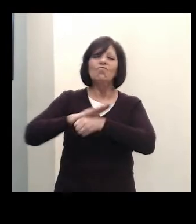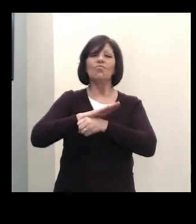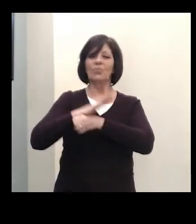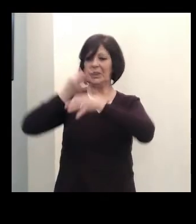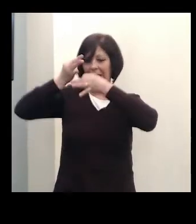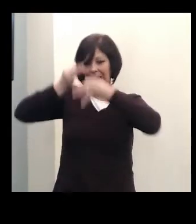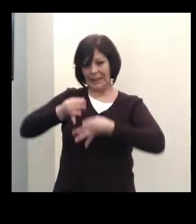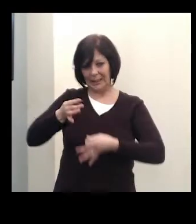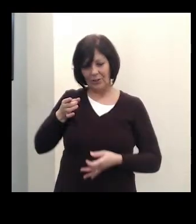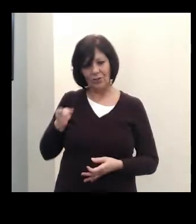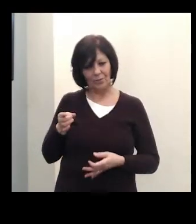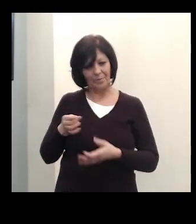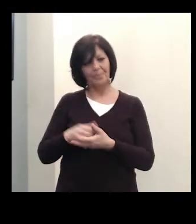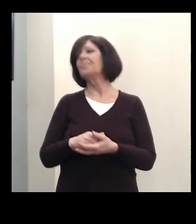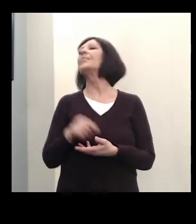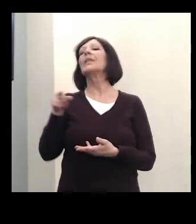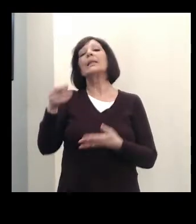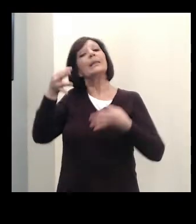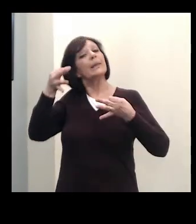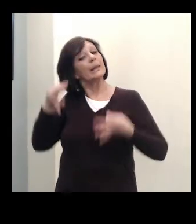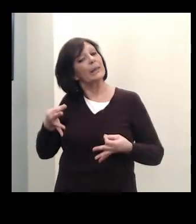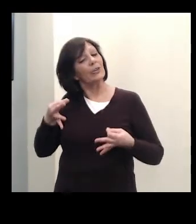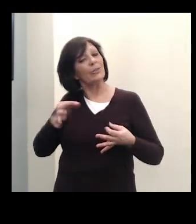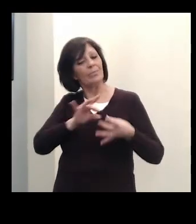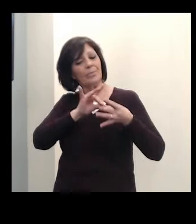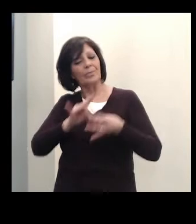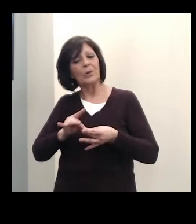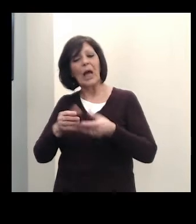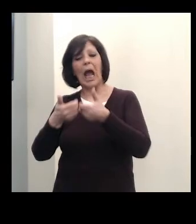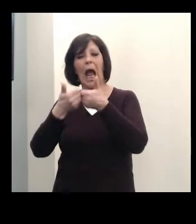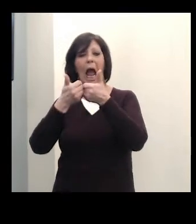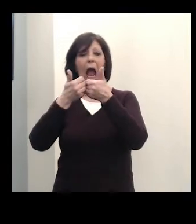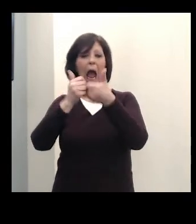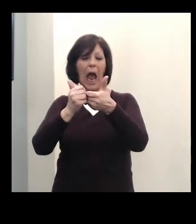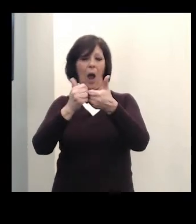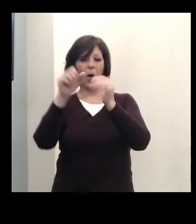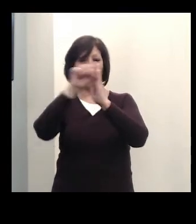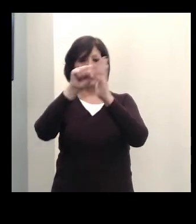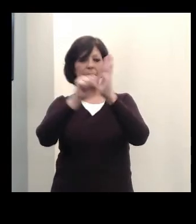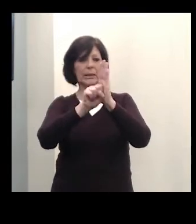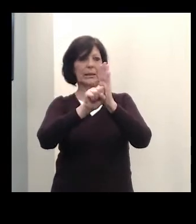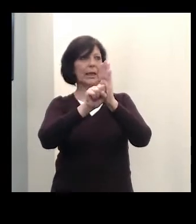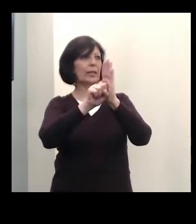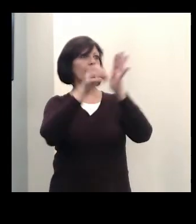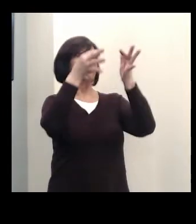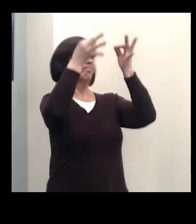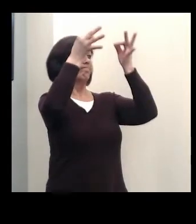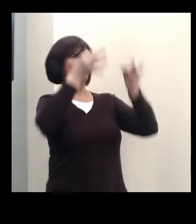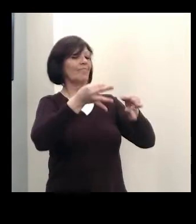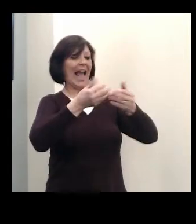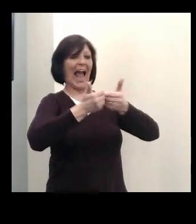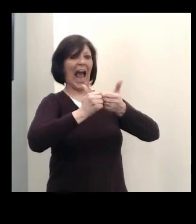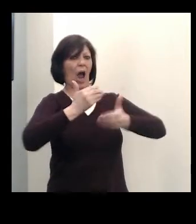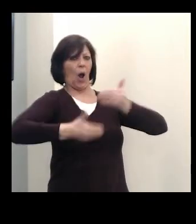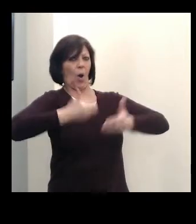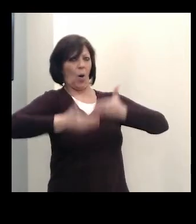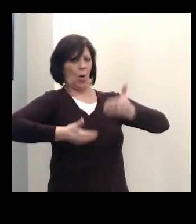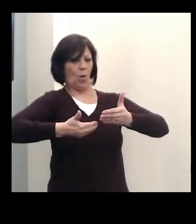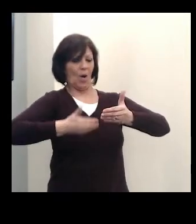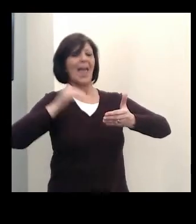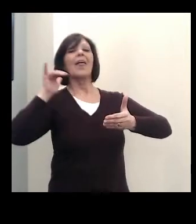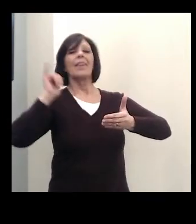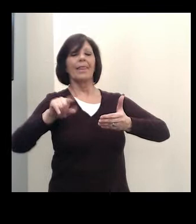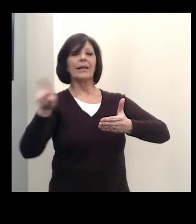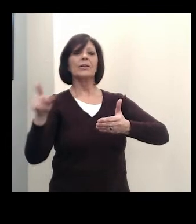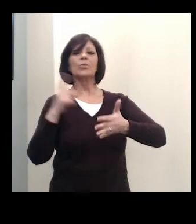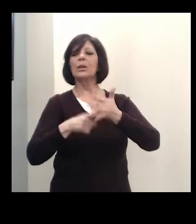law. And this decision was in regards to how this was processed under New York State Executive Law Section 29A, which